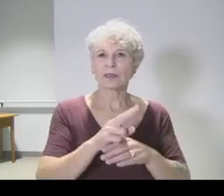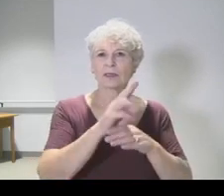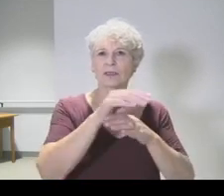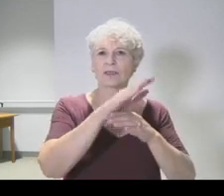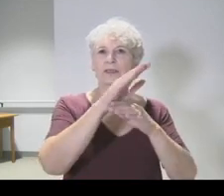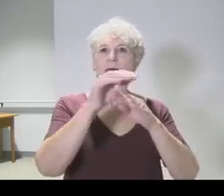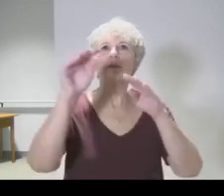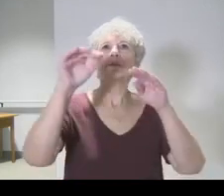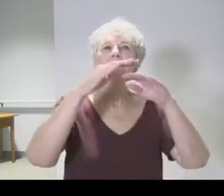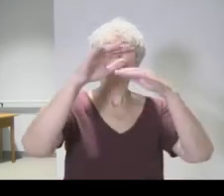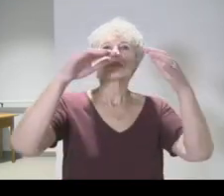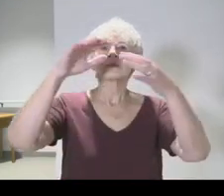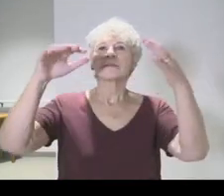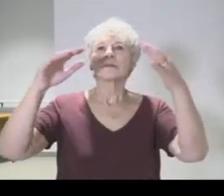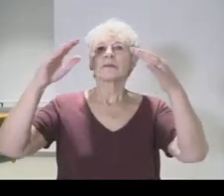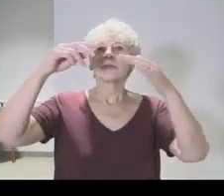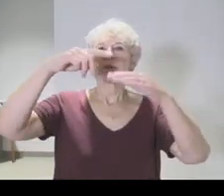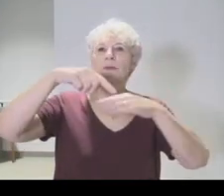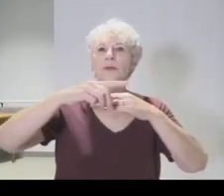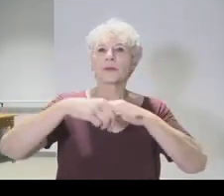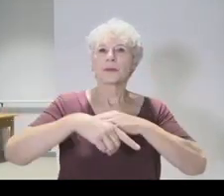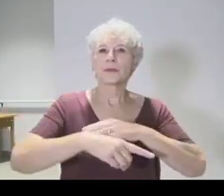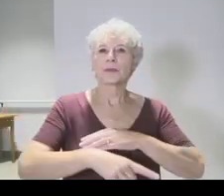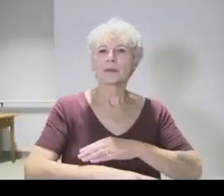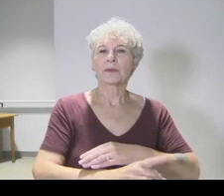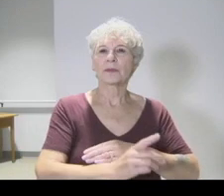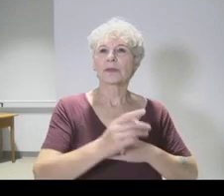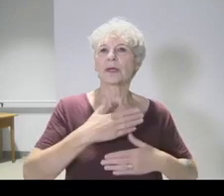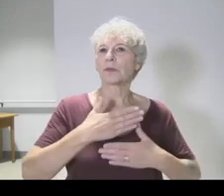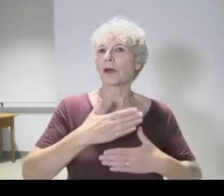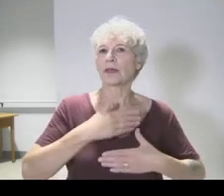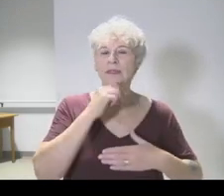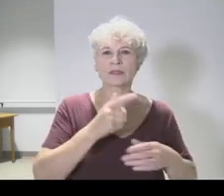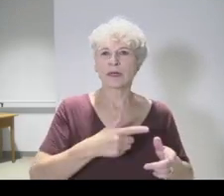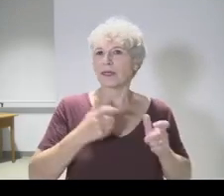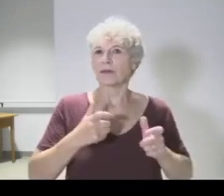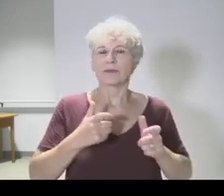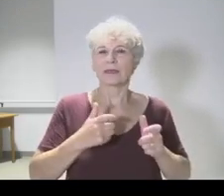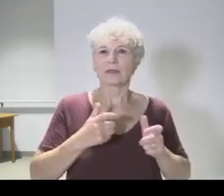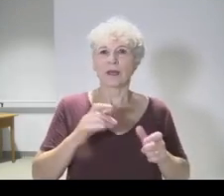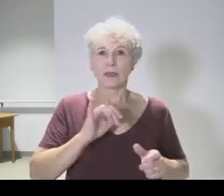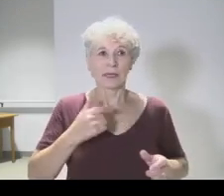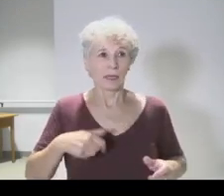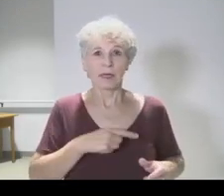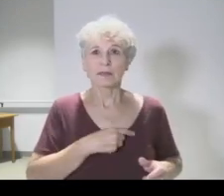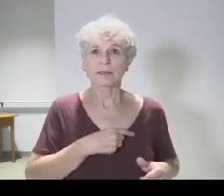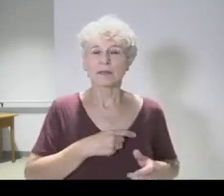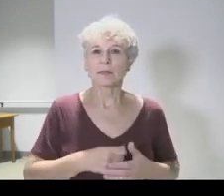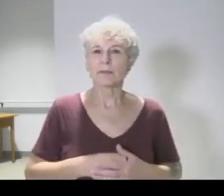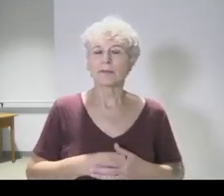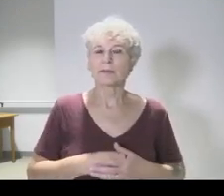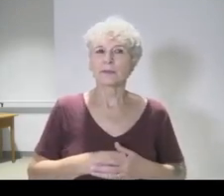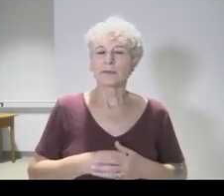air. And for dolphins, breathing is not automatic or reflexive like it is for us humans. In